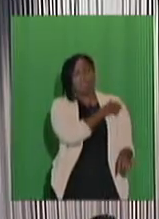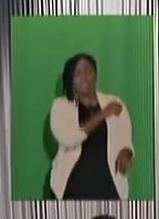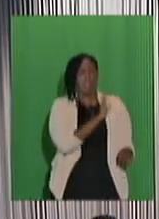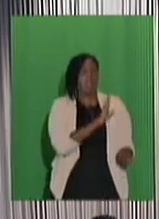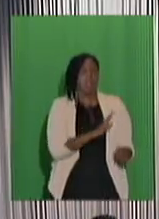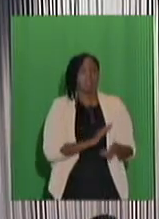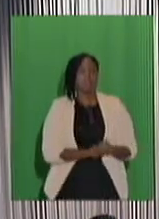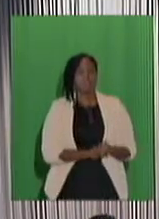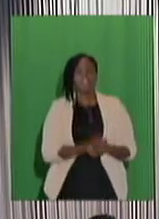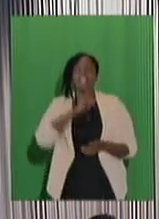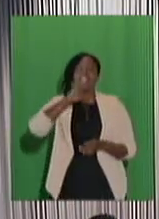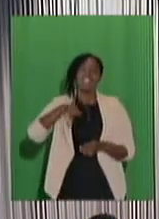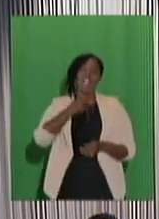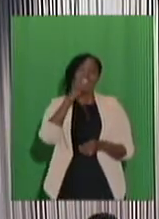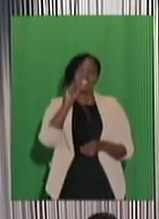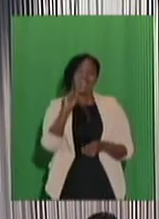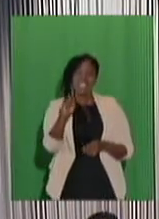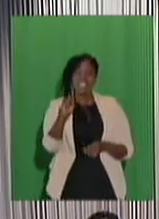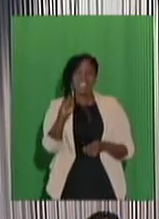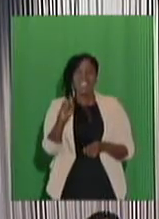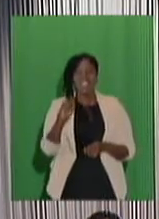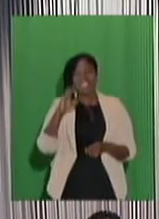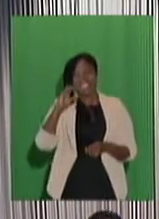Joshua Simangal, CNC3.